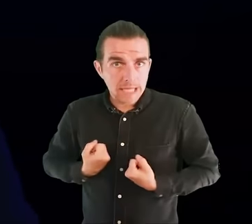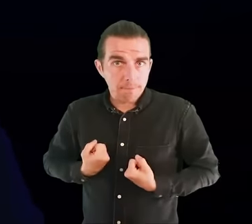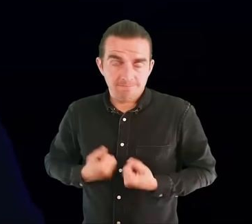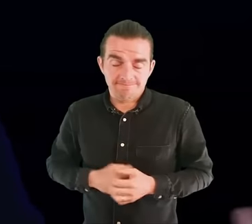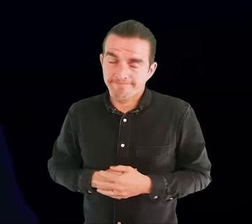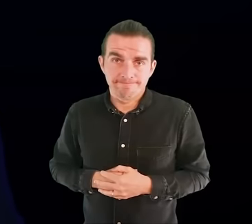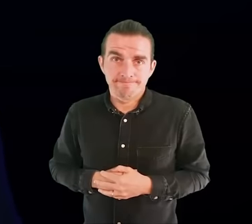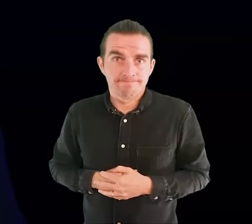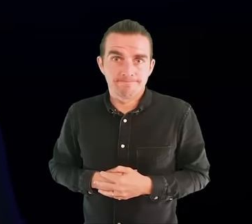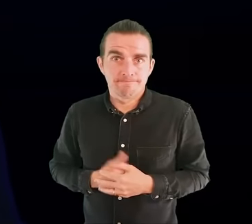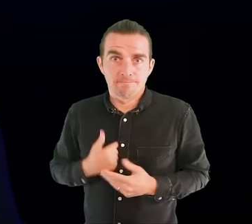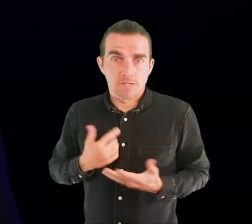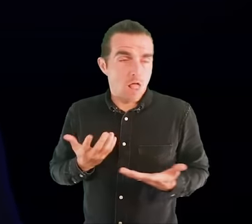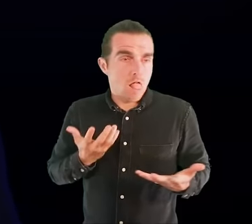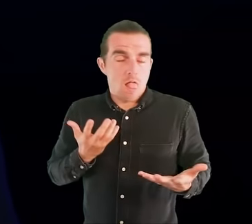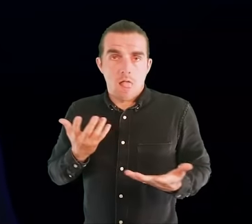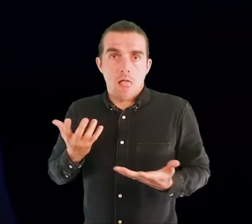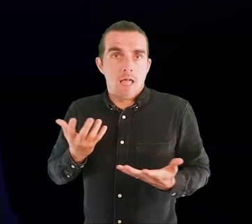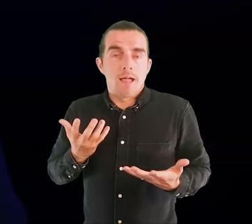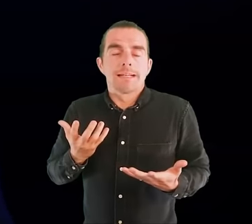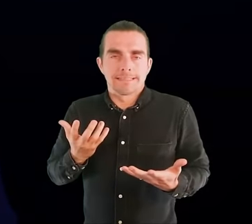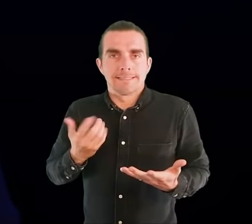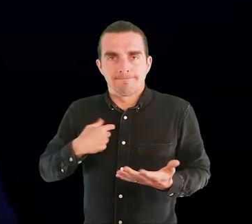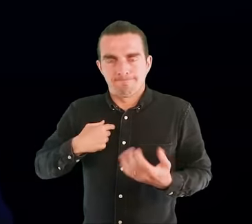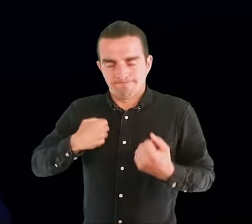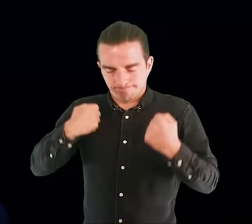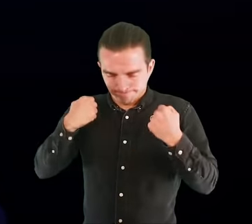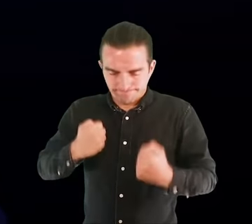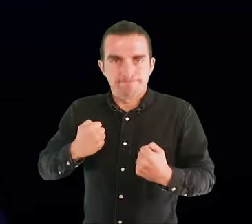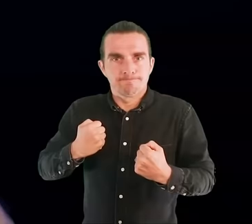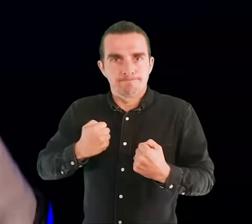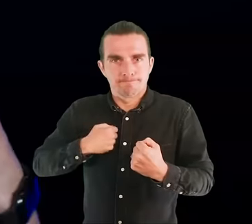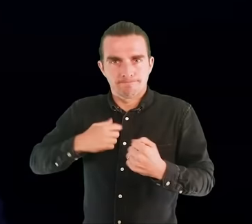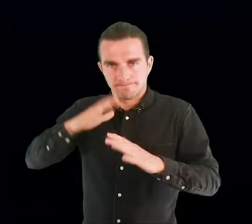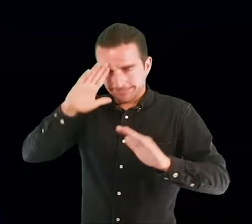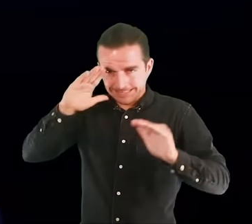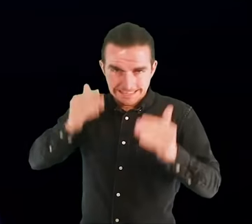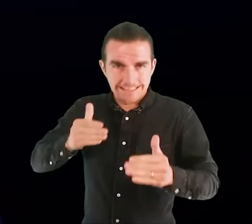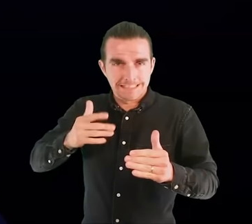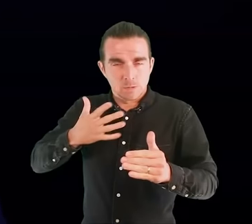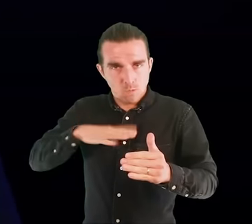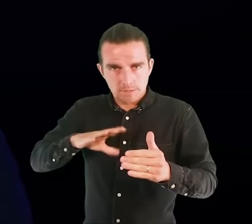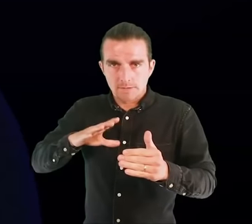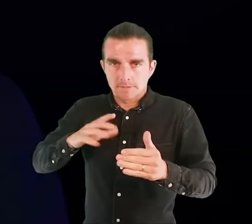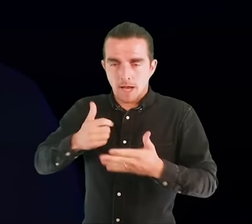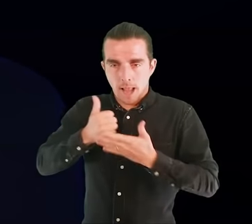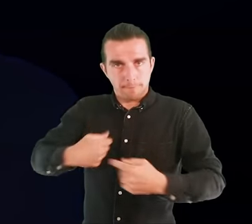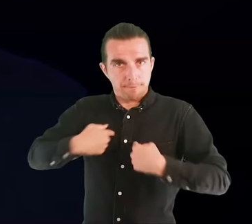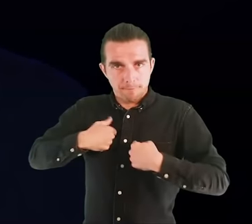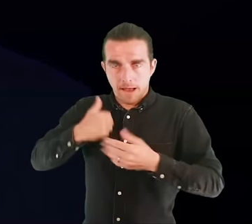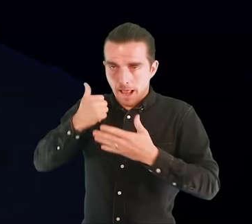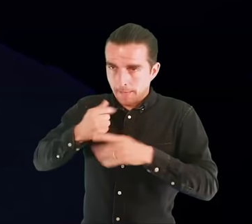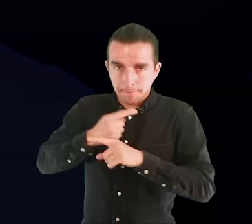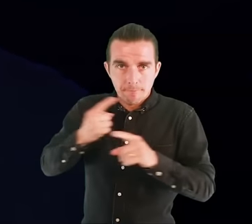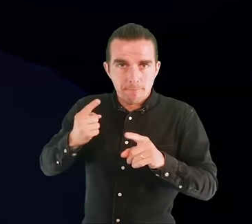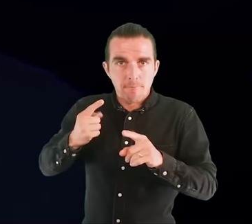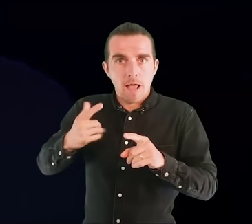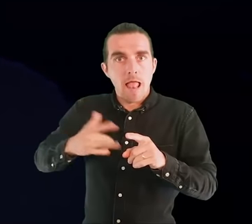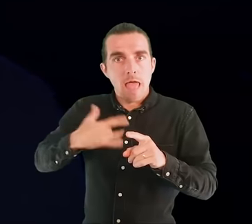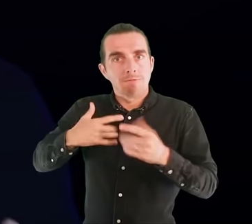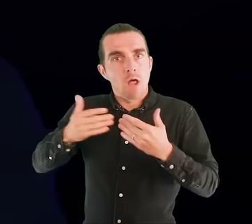to enjoy more years on Earth. That is, improve both the quantity and quality of our